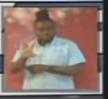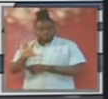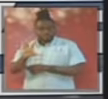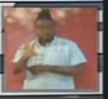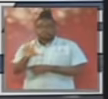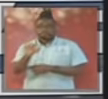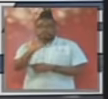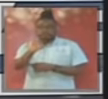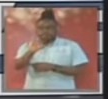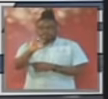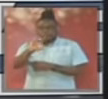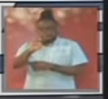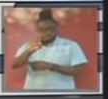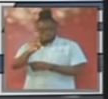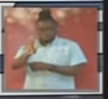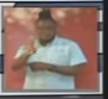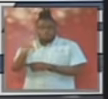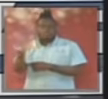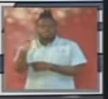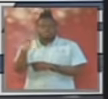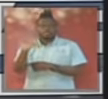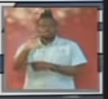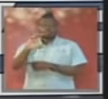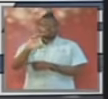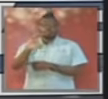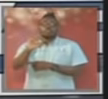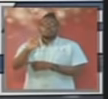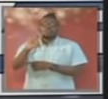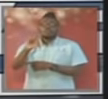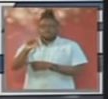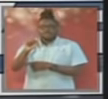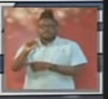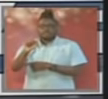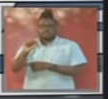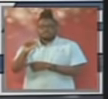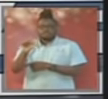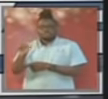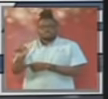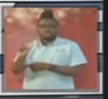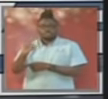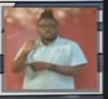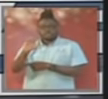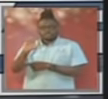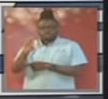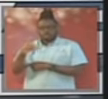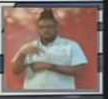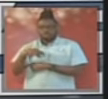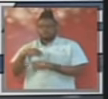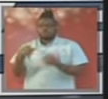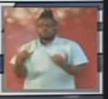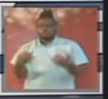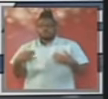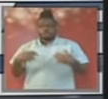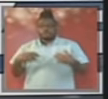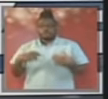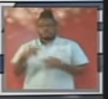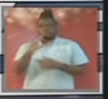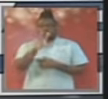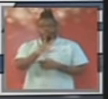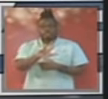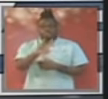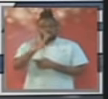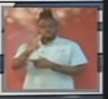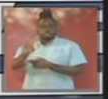ICU at the Covet Medical and Multi-Training Facility. At present, we have